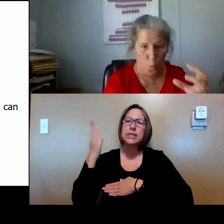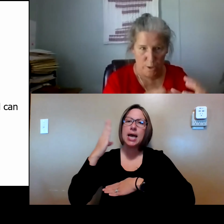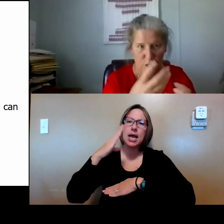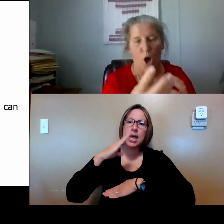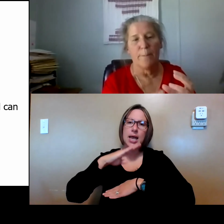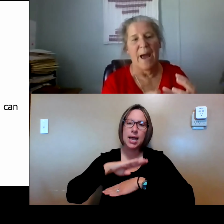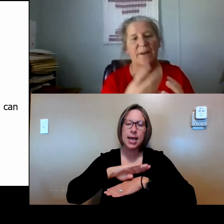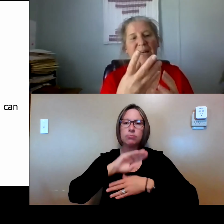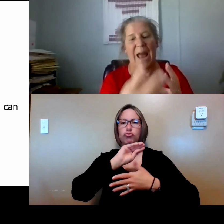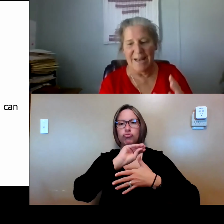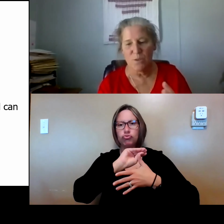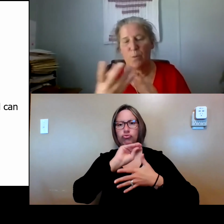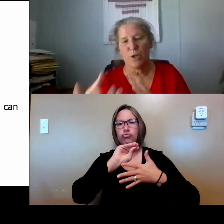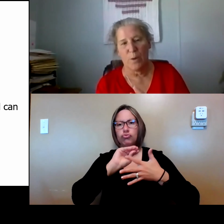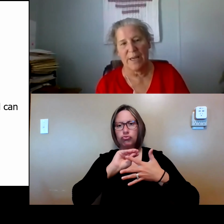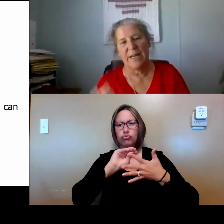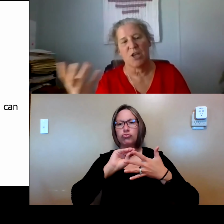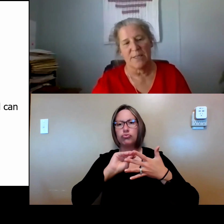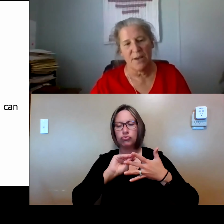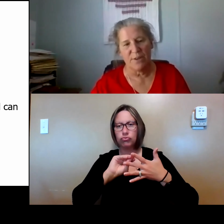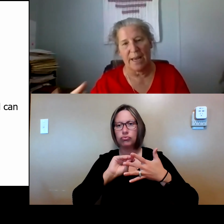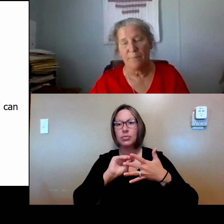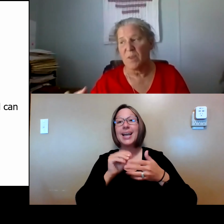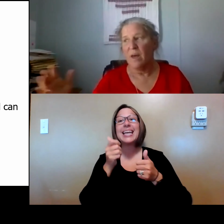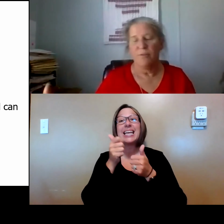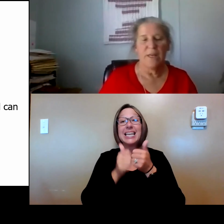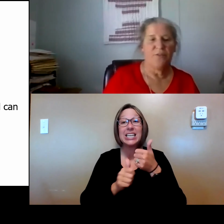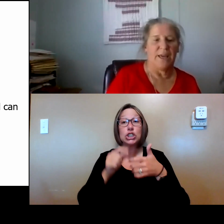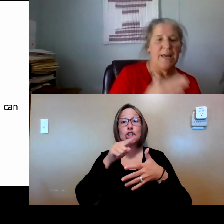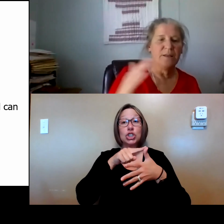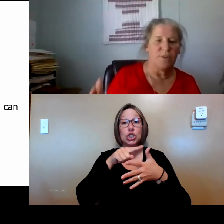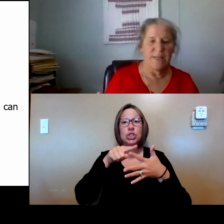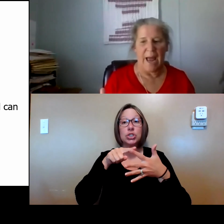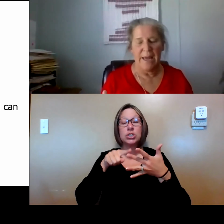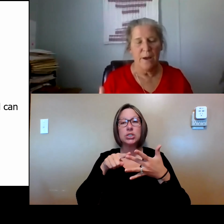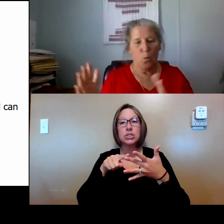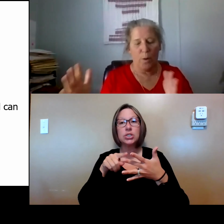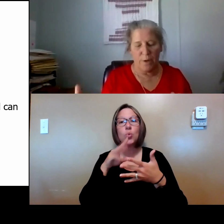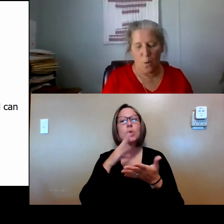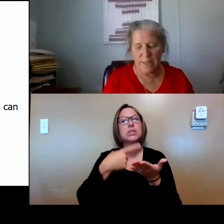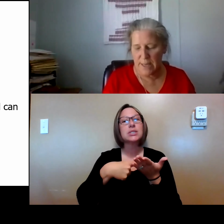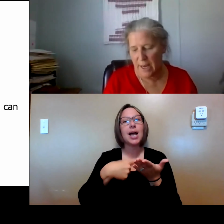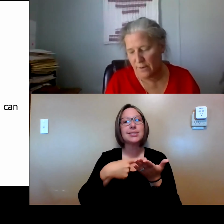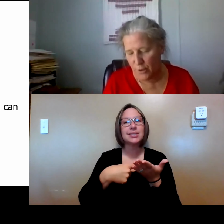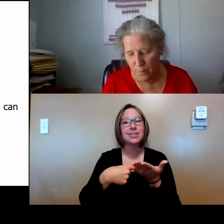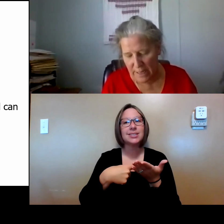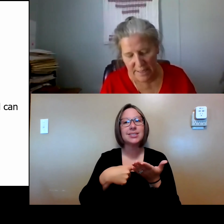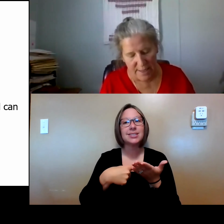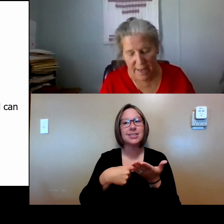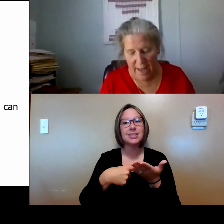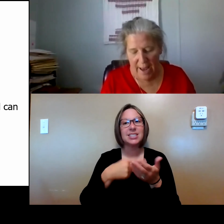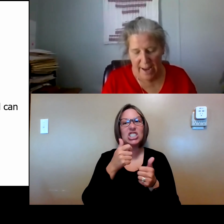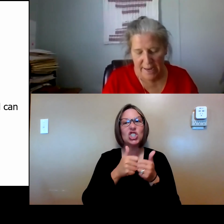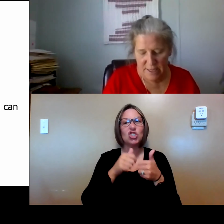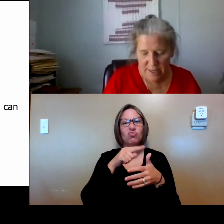also would talk about it as we were doing each activity. Then at the end of the day, we would always take a few